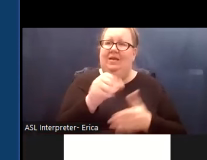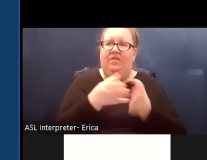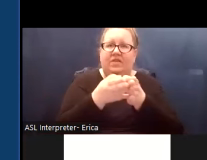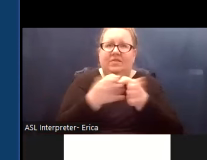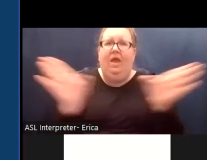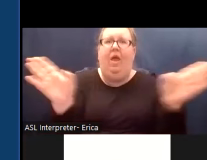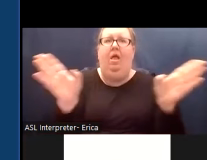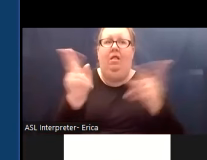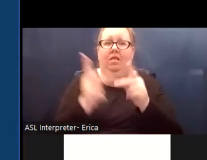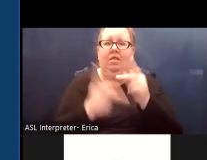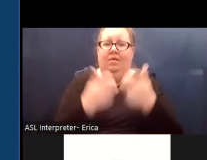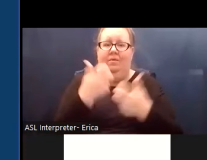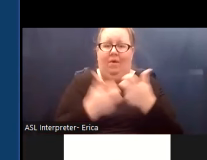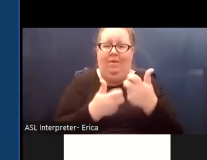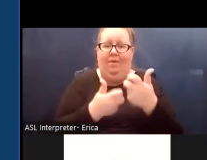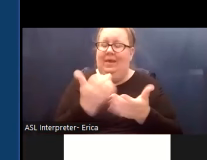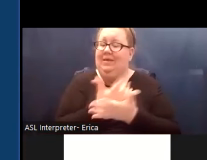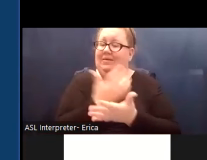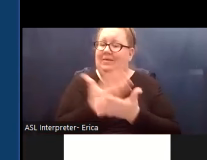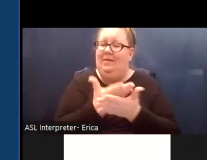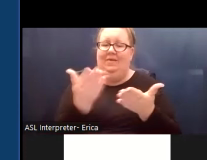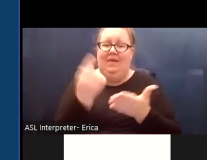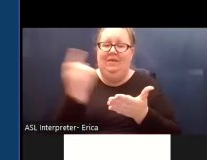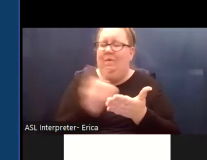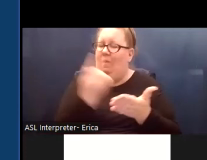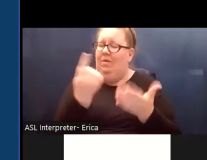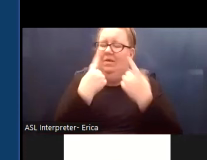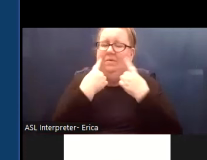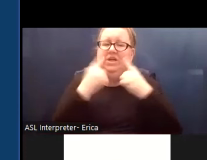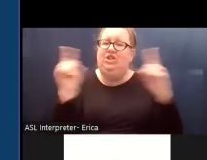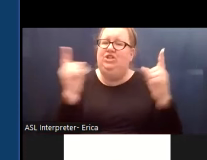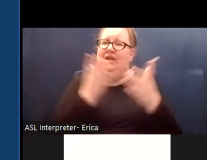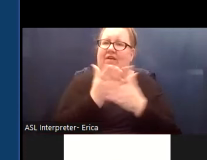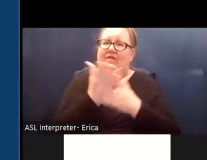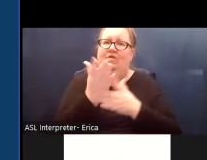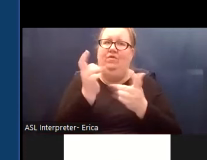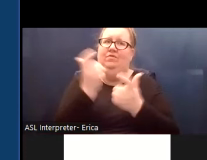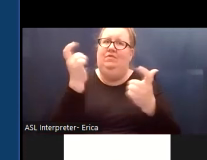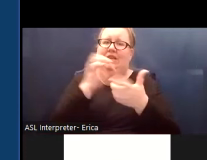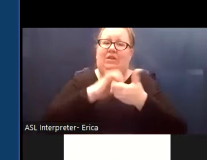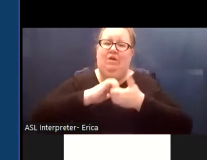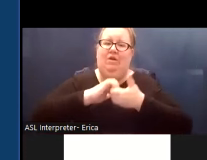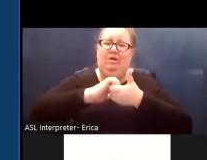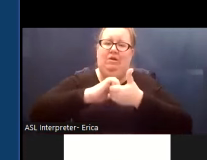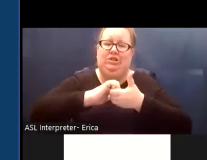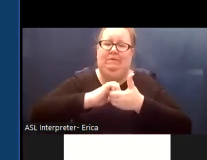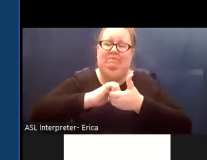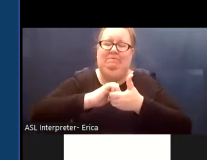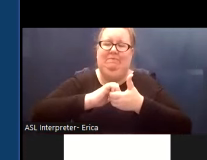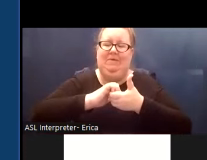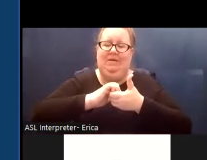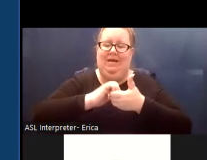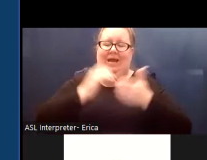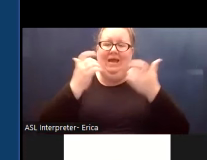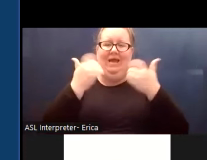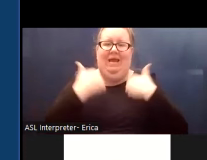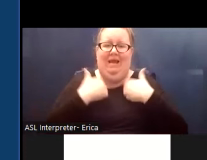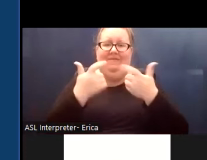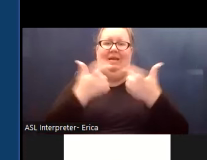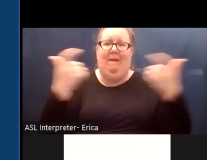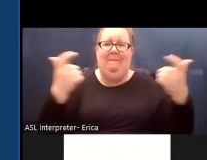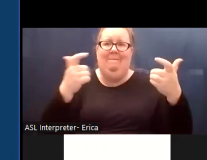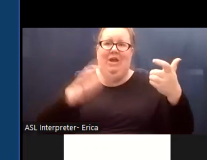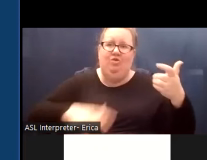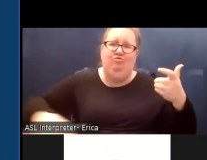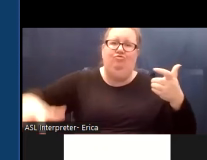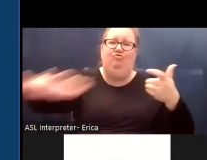can really only be achieved through a larger partnership. And so, you know, having a bigger regional